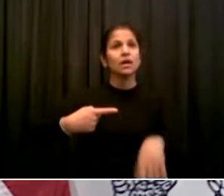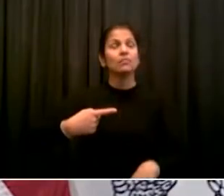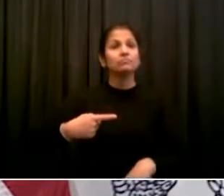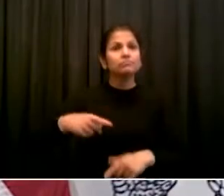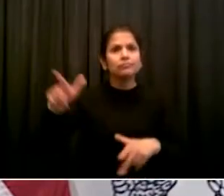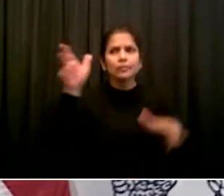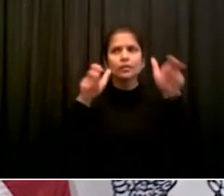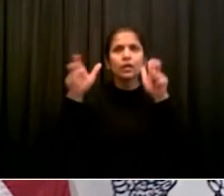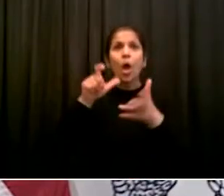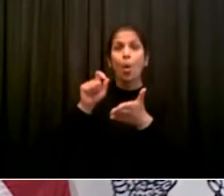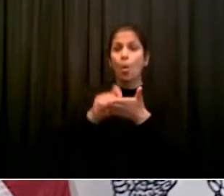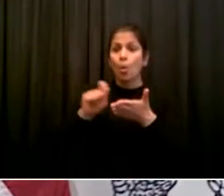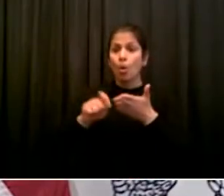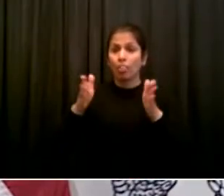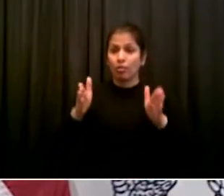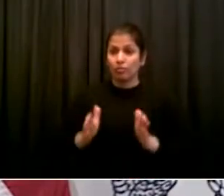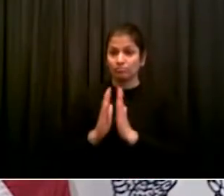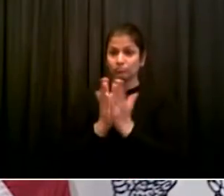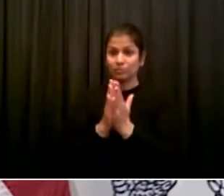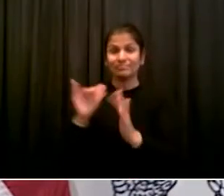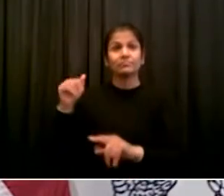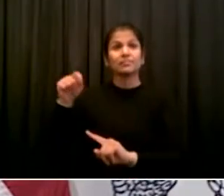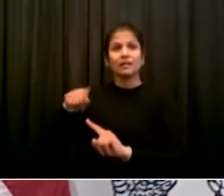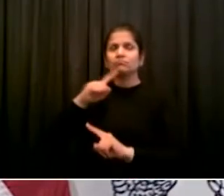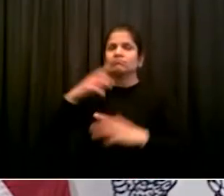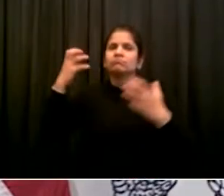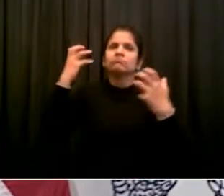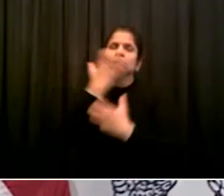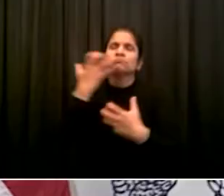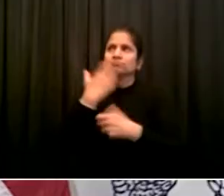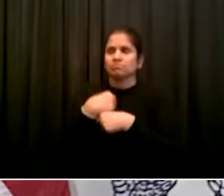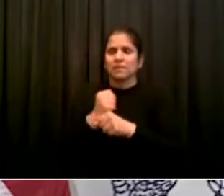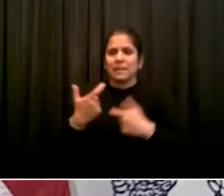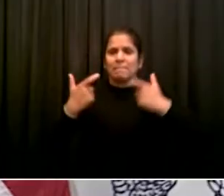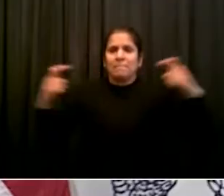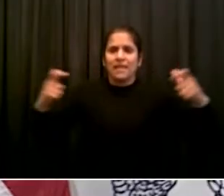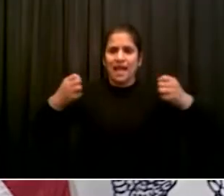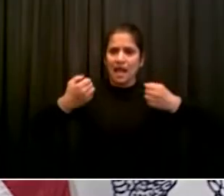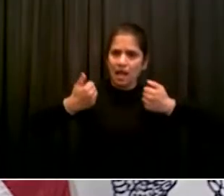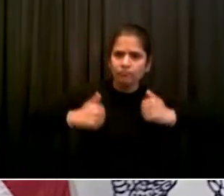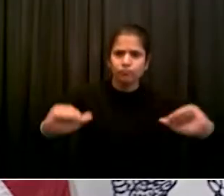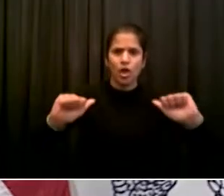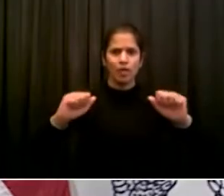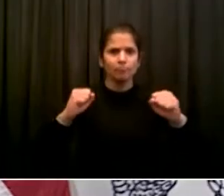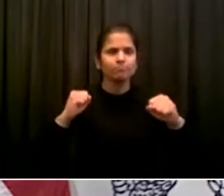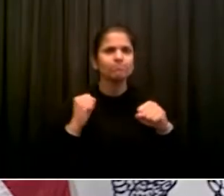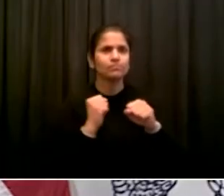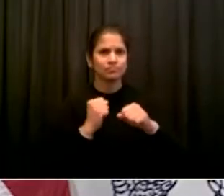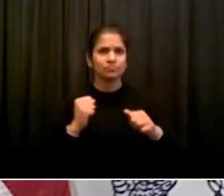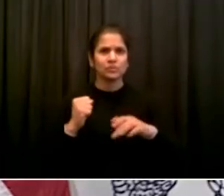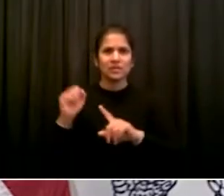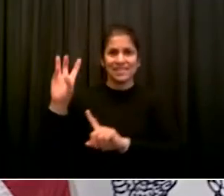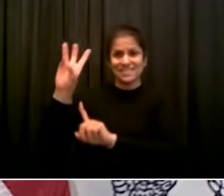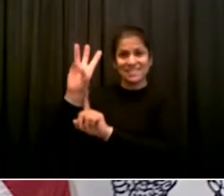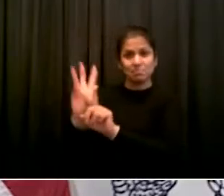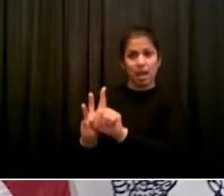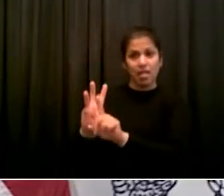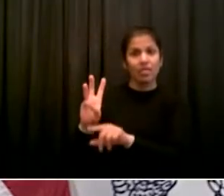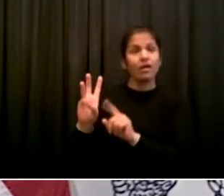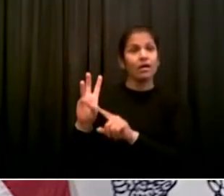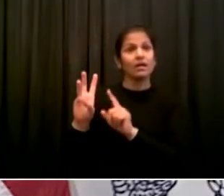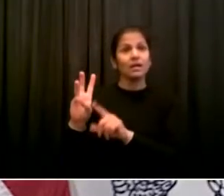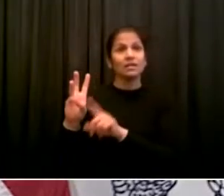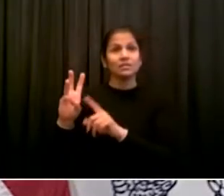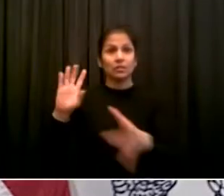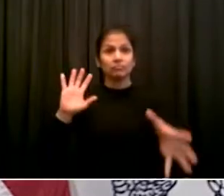effort. Over the last months in this city, nearly 100 meetings and public hearings